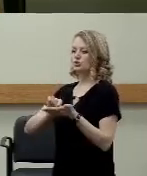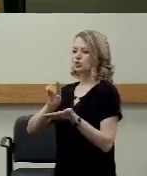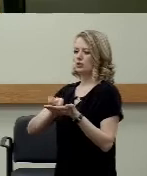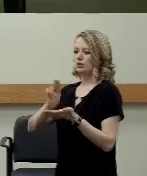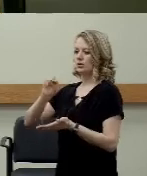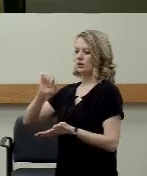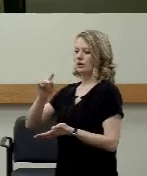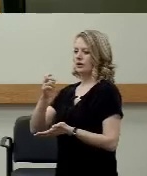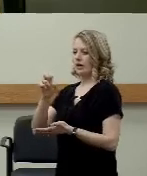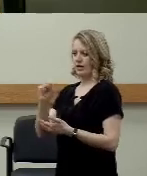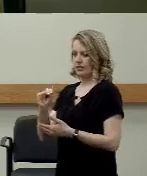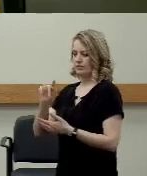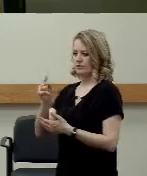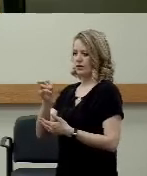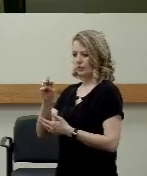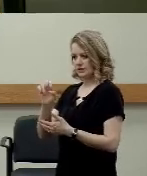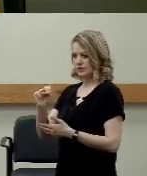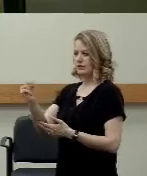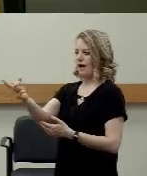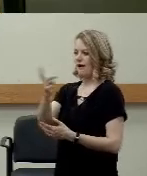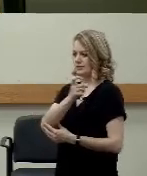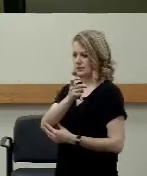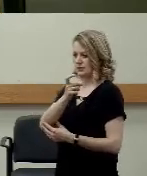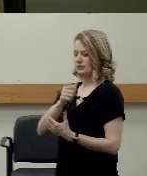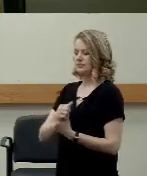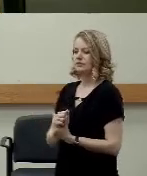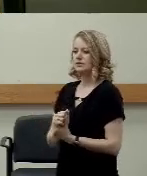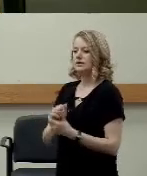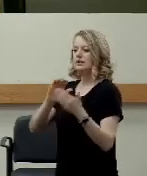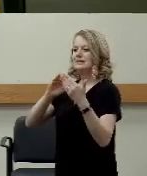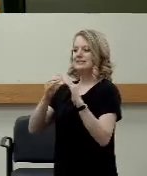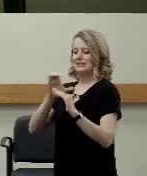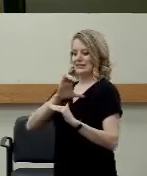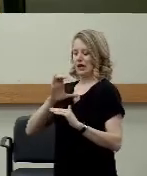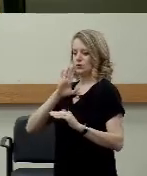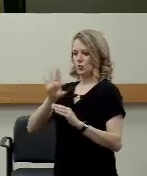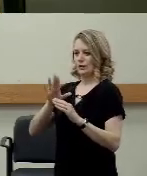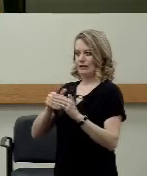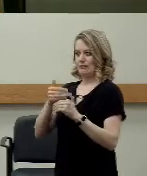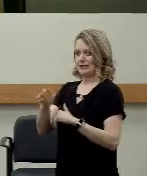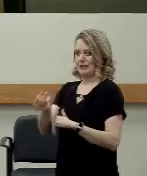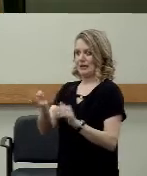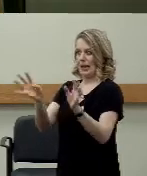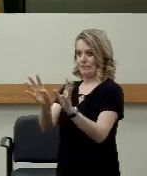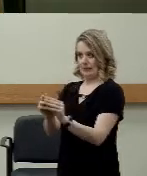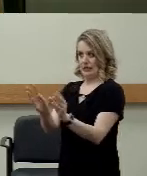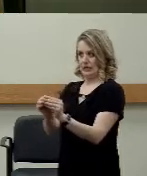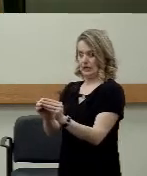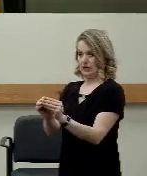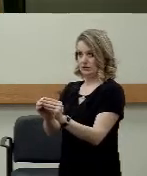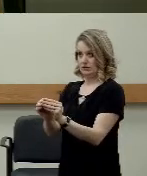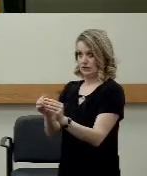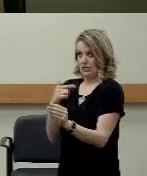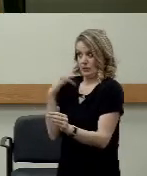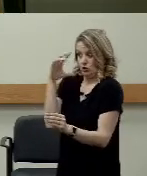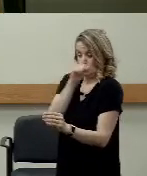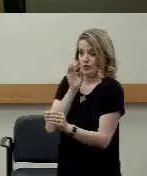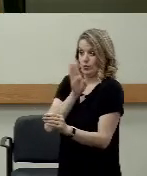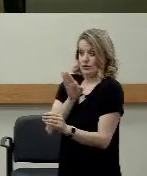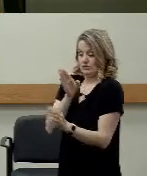Nathan Thompson with the Rapid City Journal. The City Council will be meeting on Monday to, I'm assuming, look at